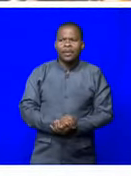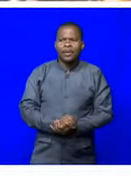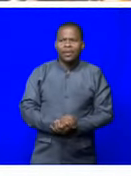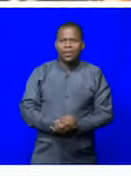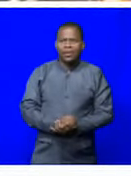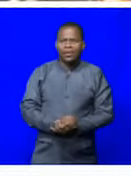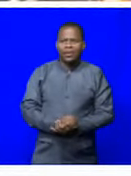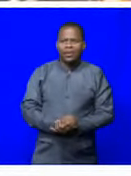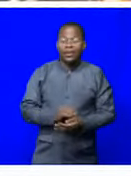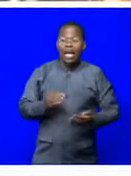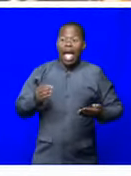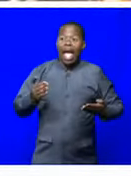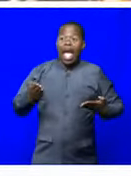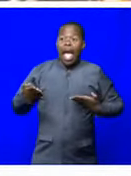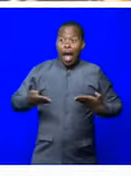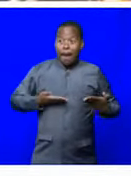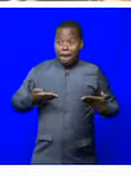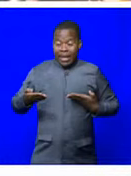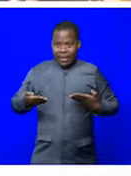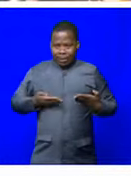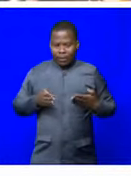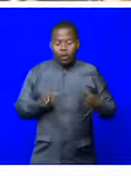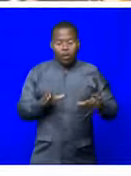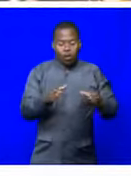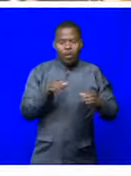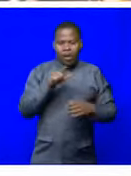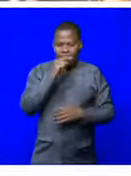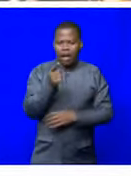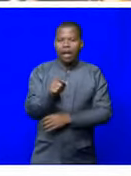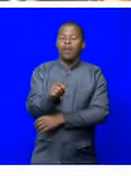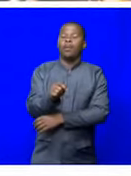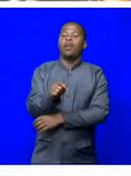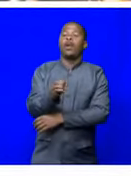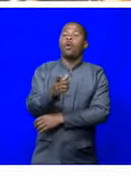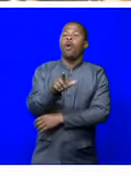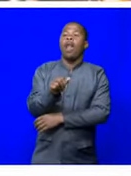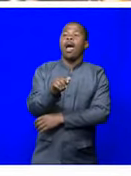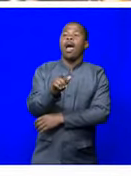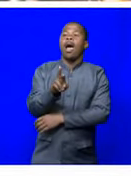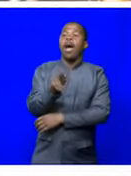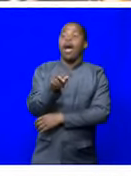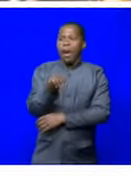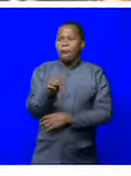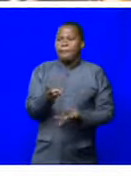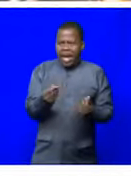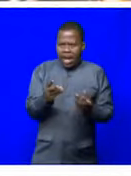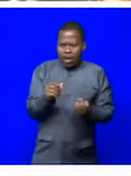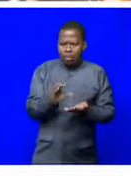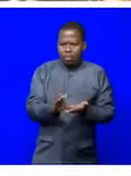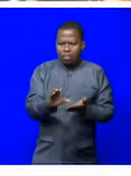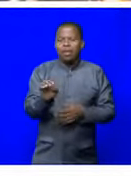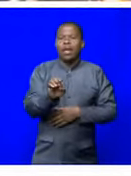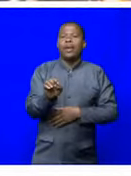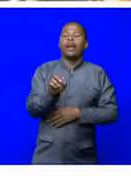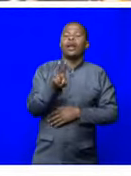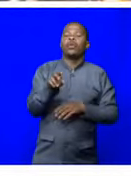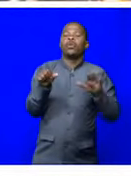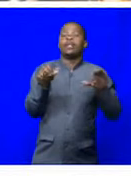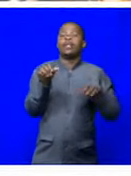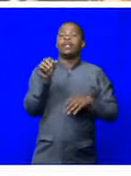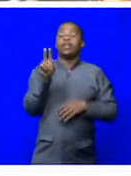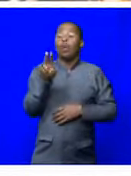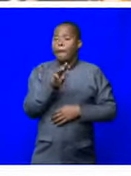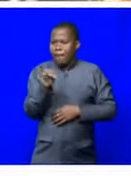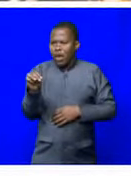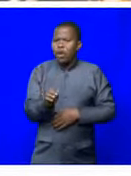inkampani yakatolaram group itawuhlanyela imali eng 262 million emalangeni kwakheke mathuba emsebenti